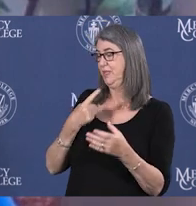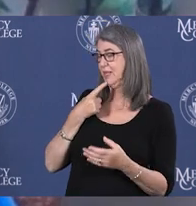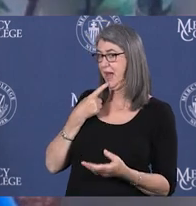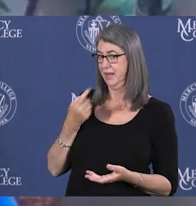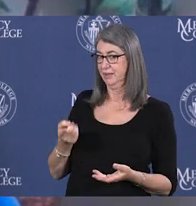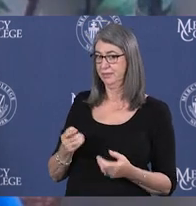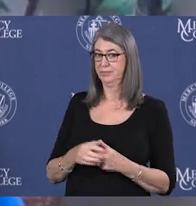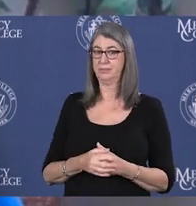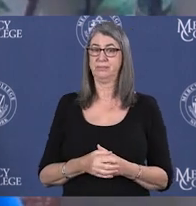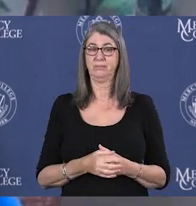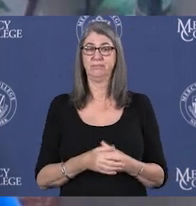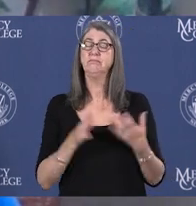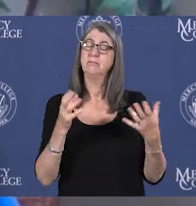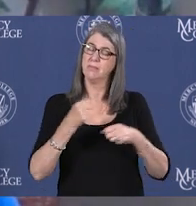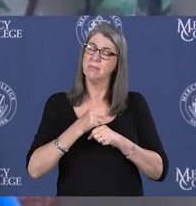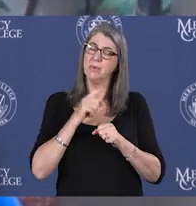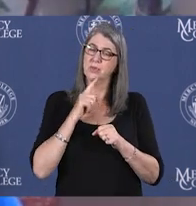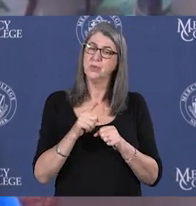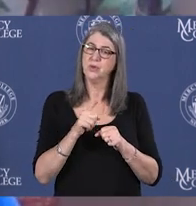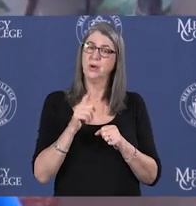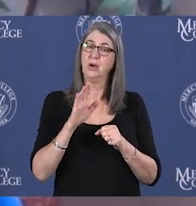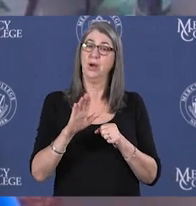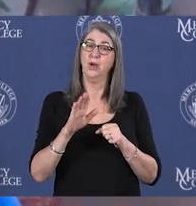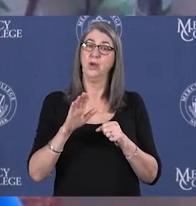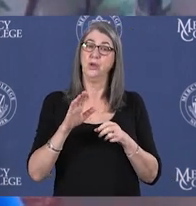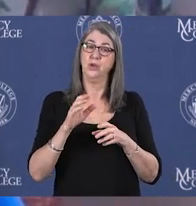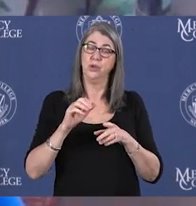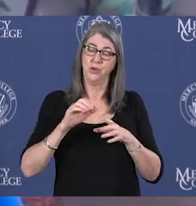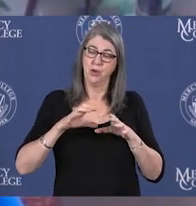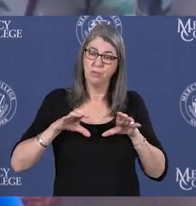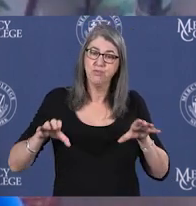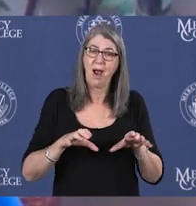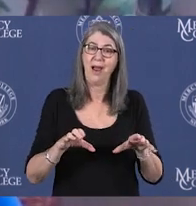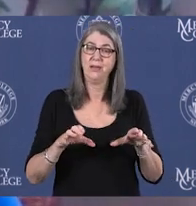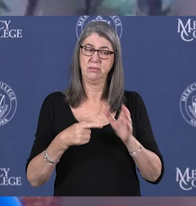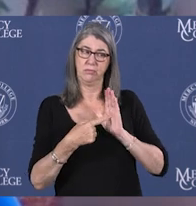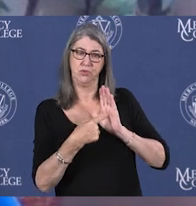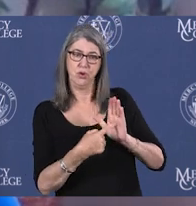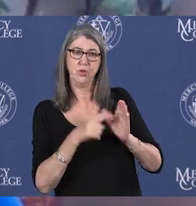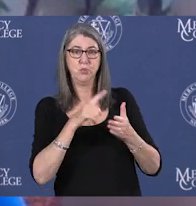say. So make sure your practice reflects your beliefs.